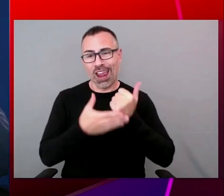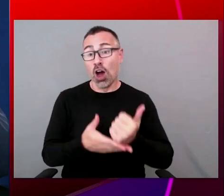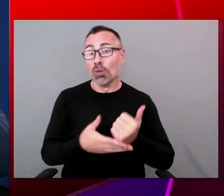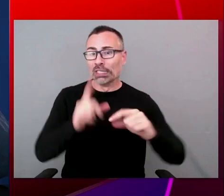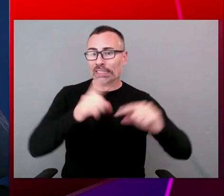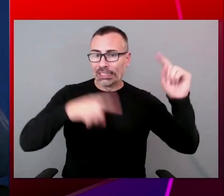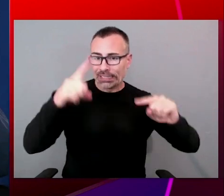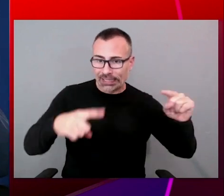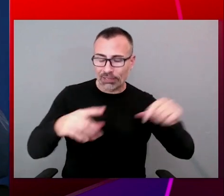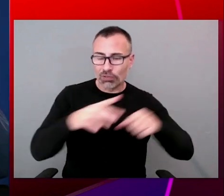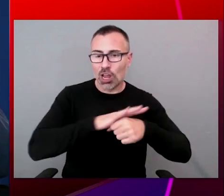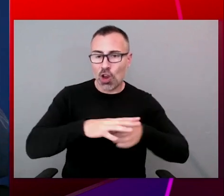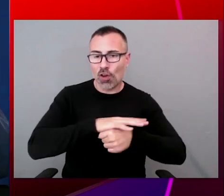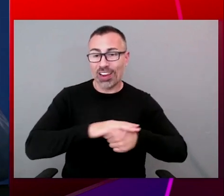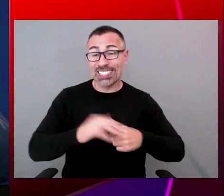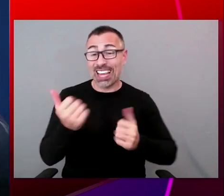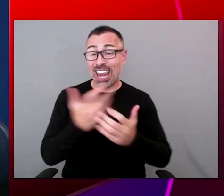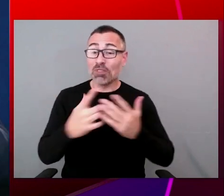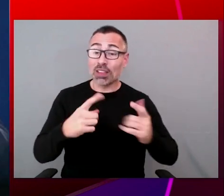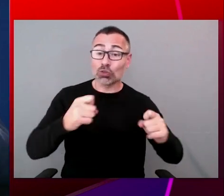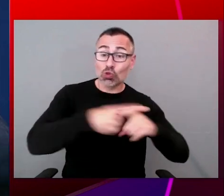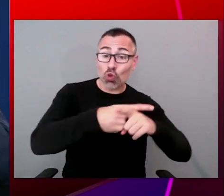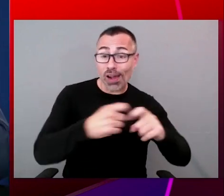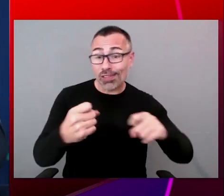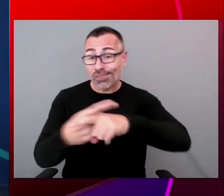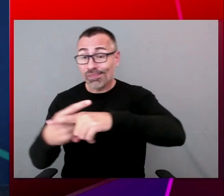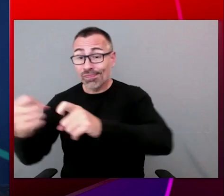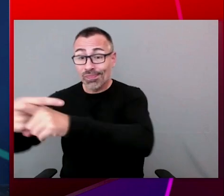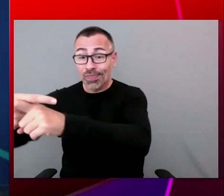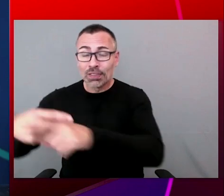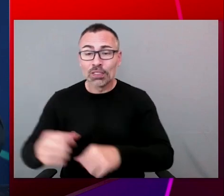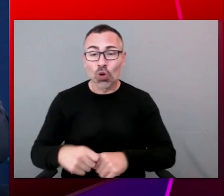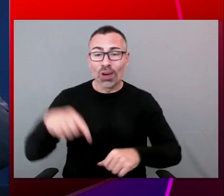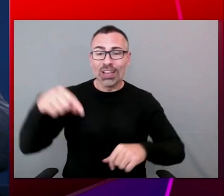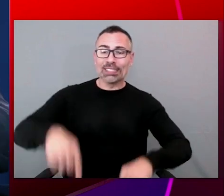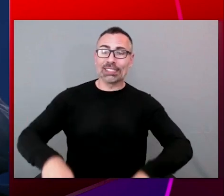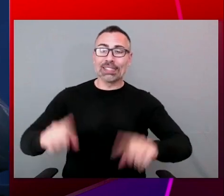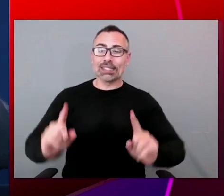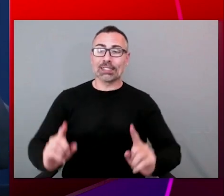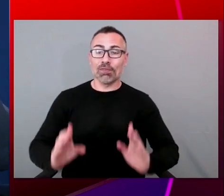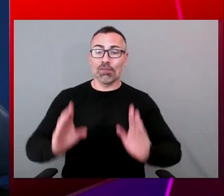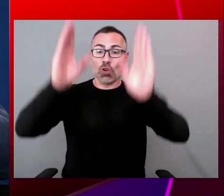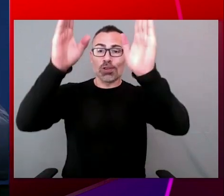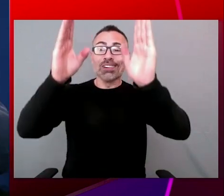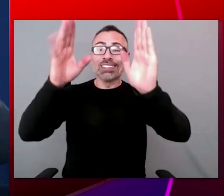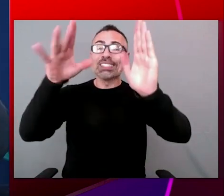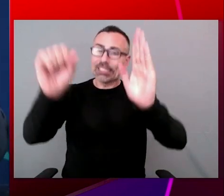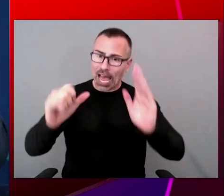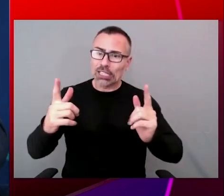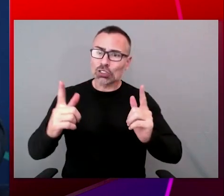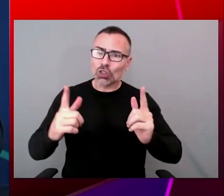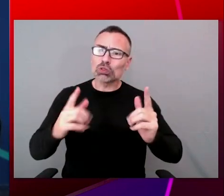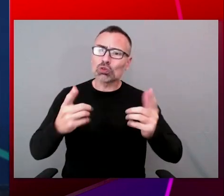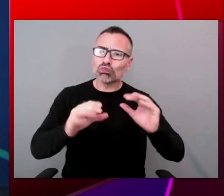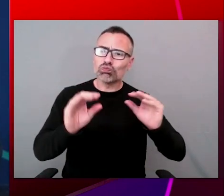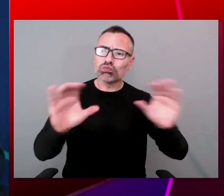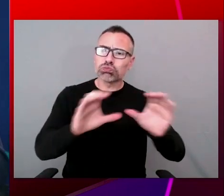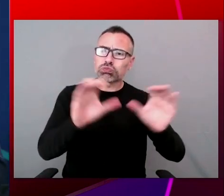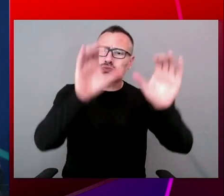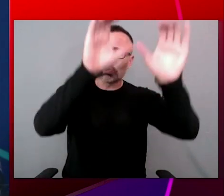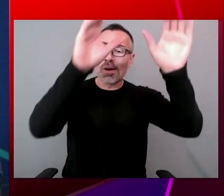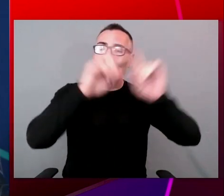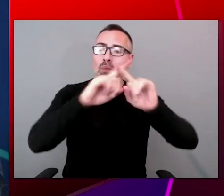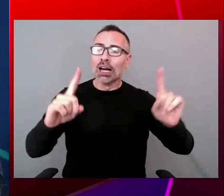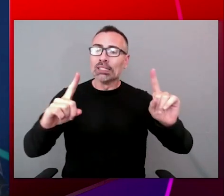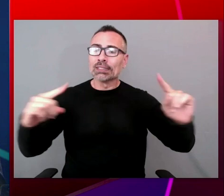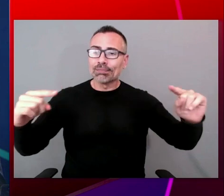cross-sectional, right? You kind of look at it from, hey, is this a vertical? Well, yes, it is a vertical, but it also is horizontal. It goes across manufacturing, buildings, right? You can just